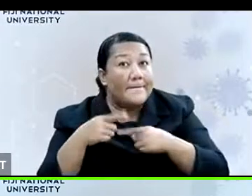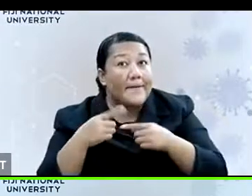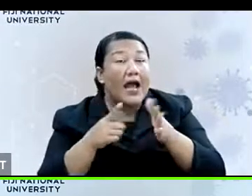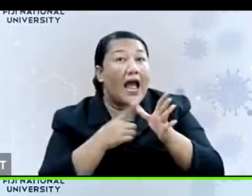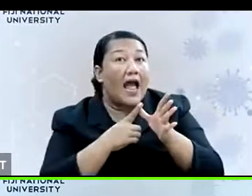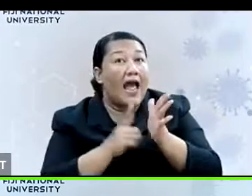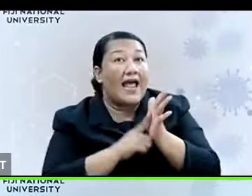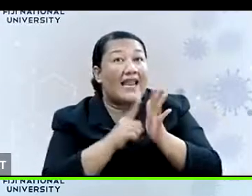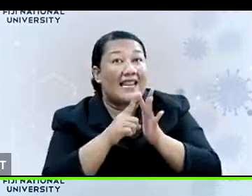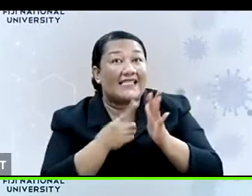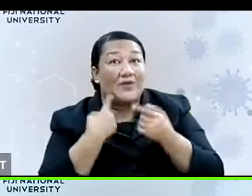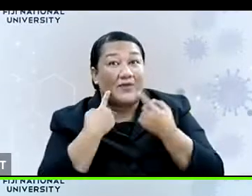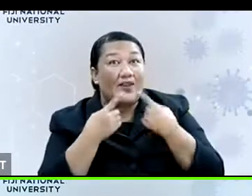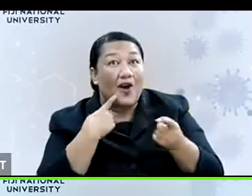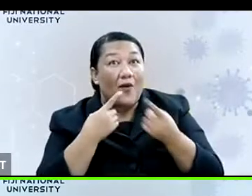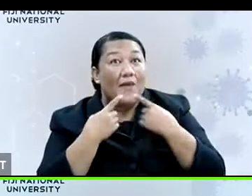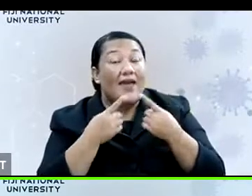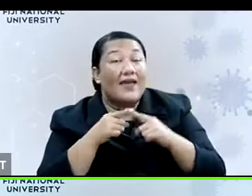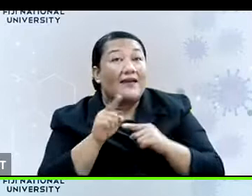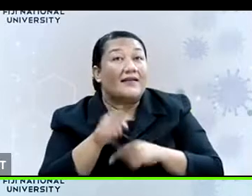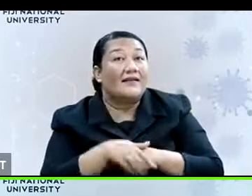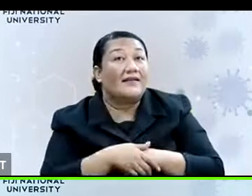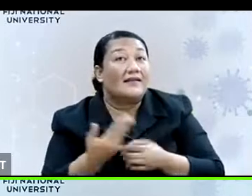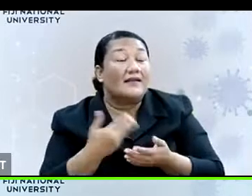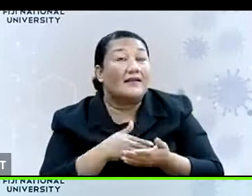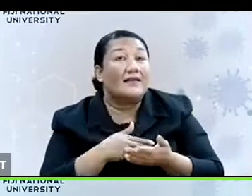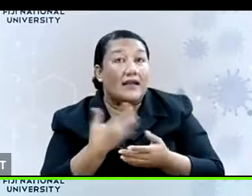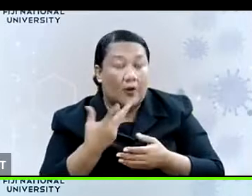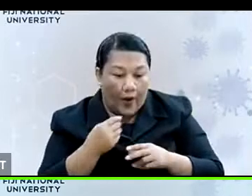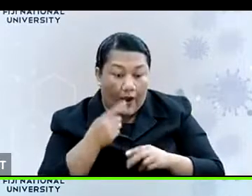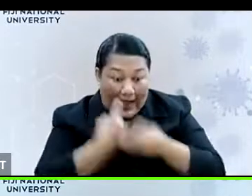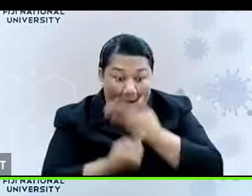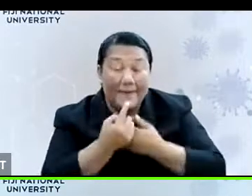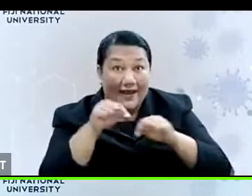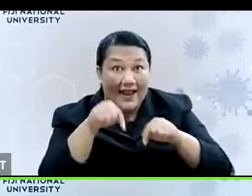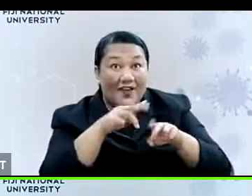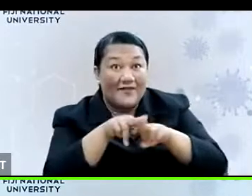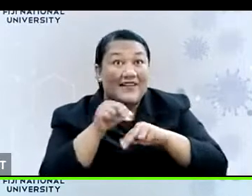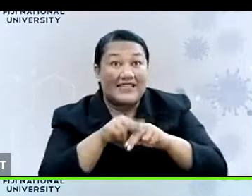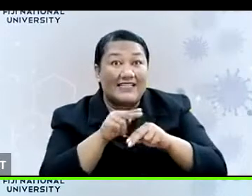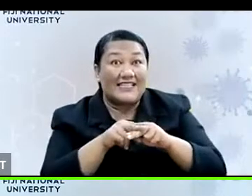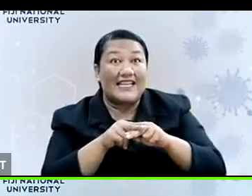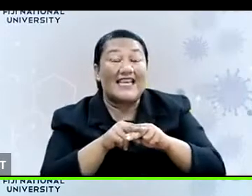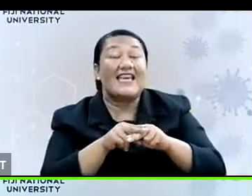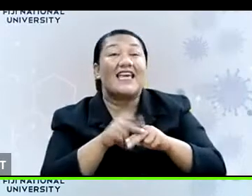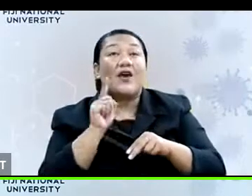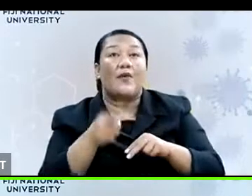as is evident by what's happening in Fiji at the moment and what's happening in Melbourne,